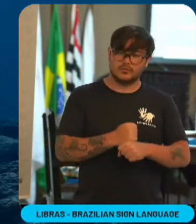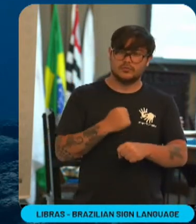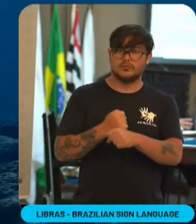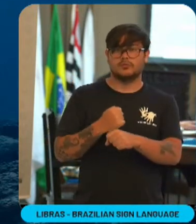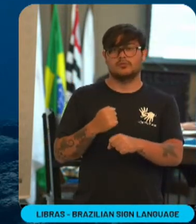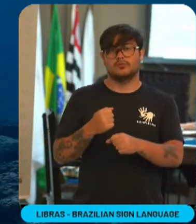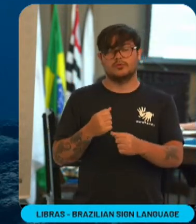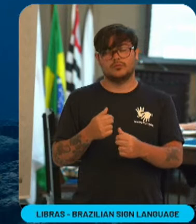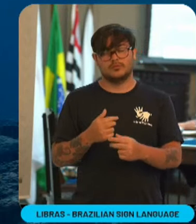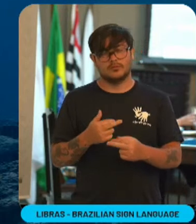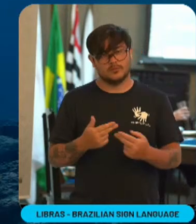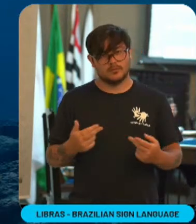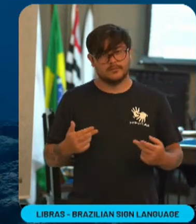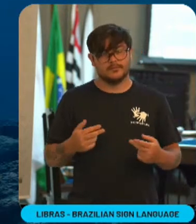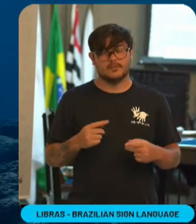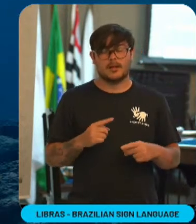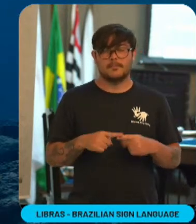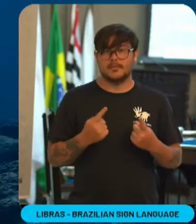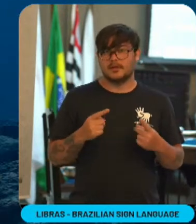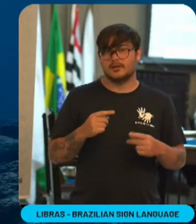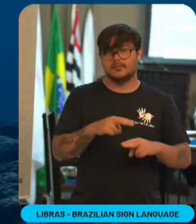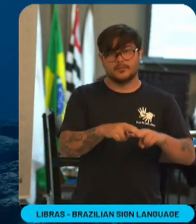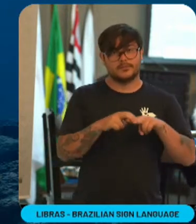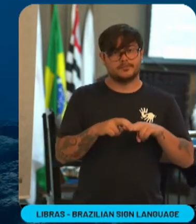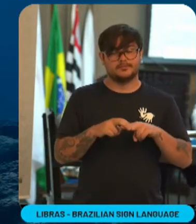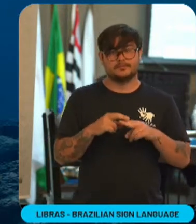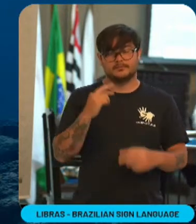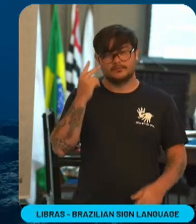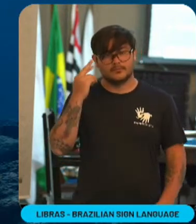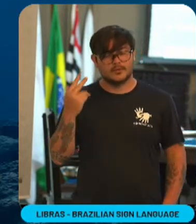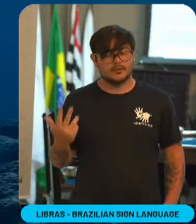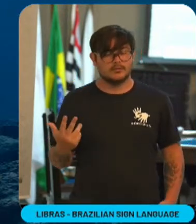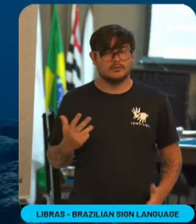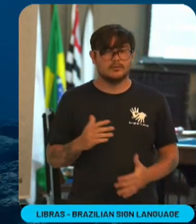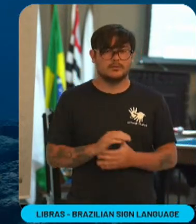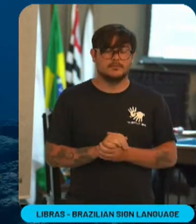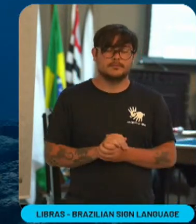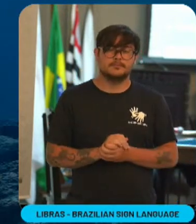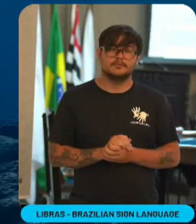infrastructure, due to anthropic intervention,